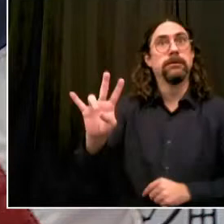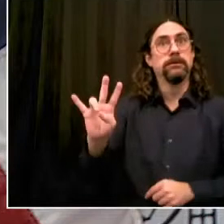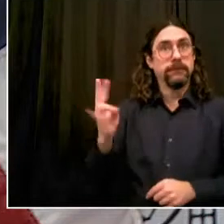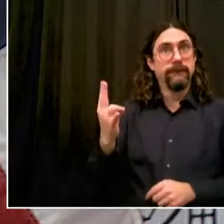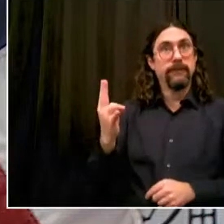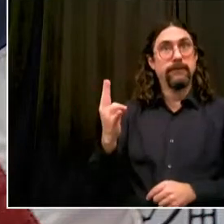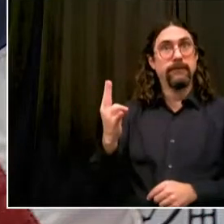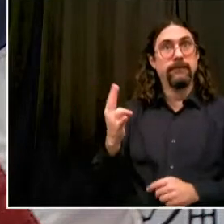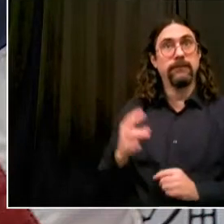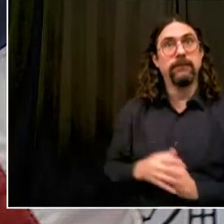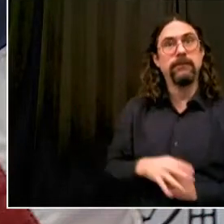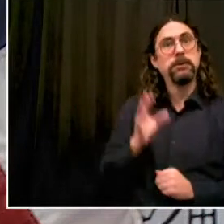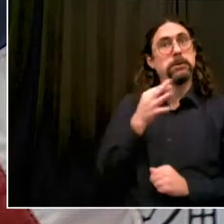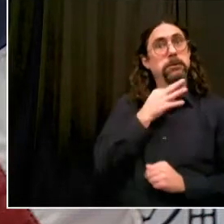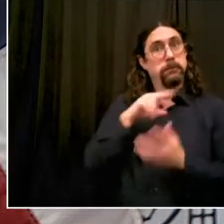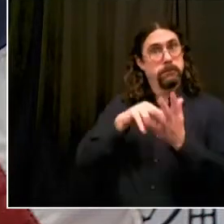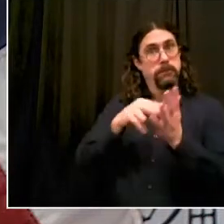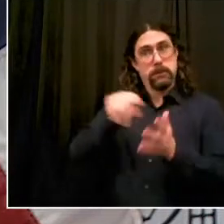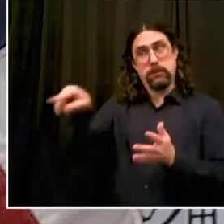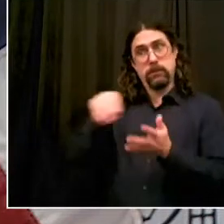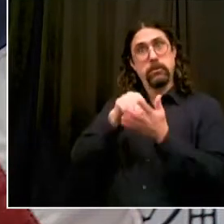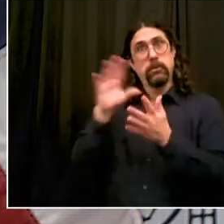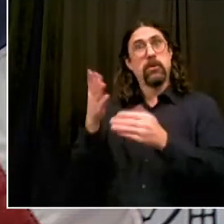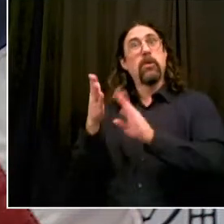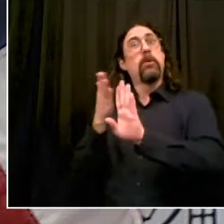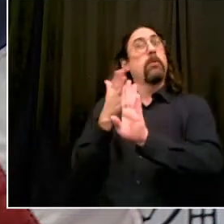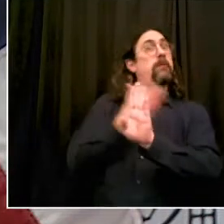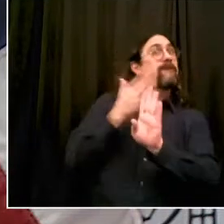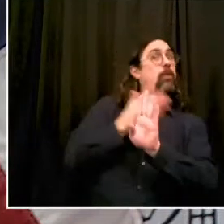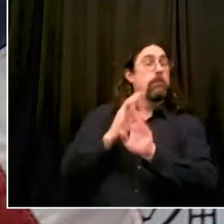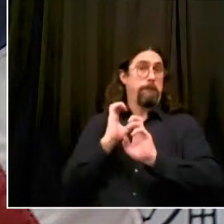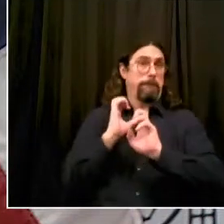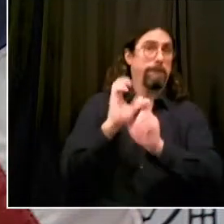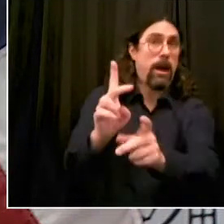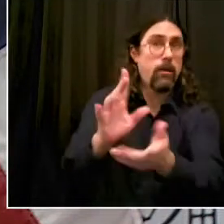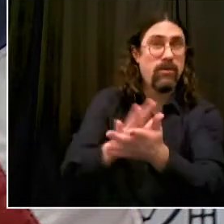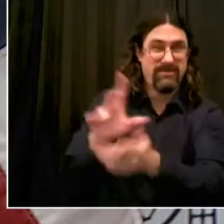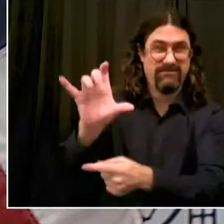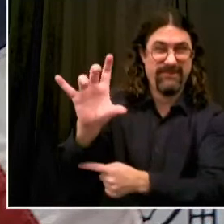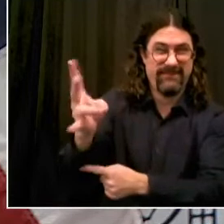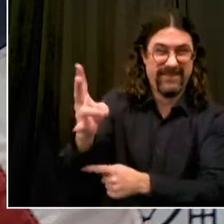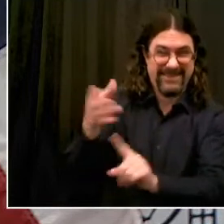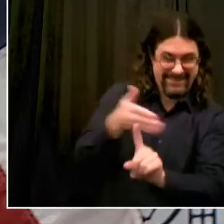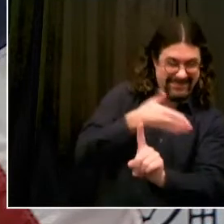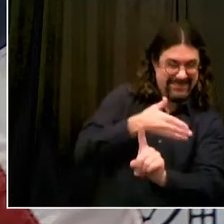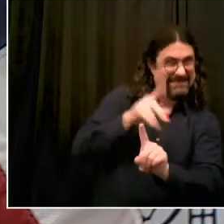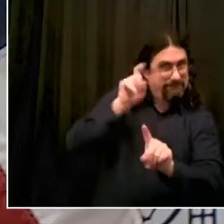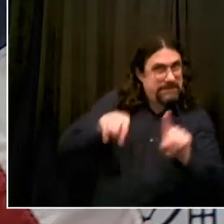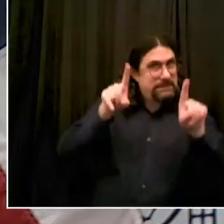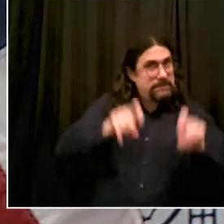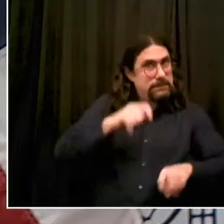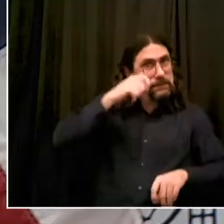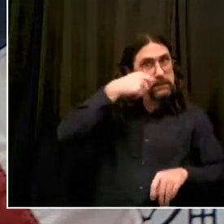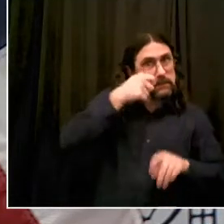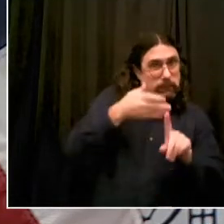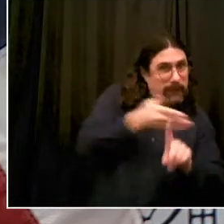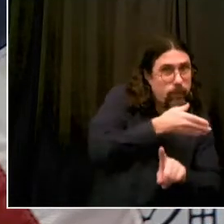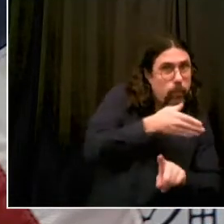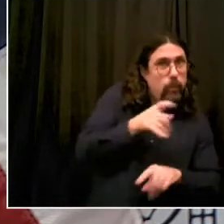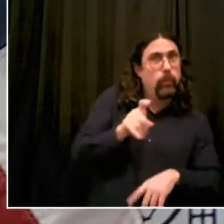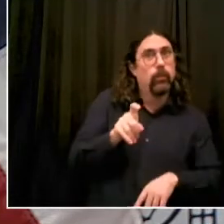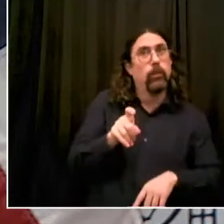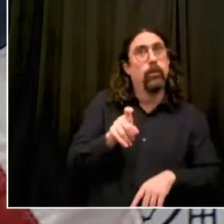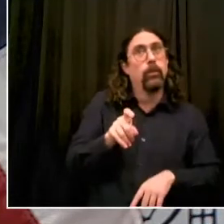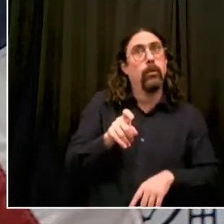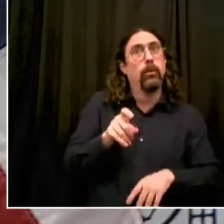certain percentage? Could you detail that as well? The weekly testing will be